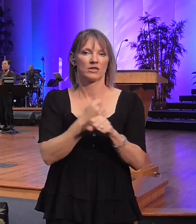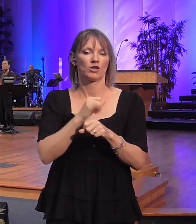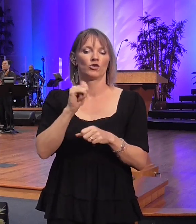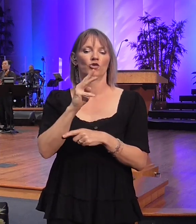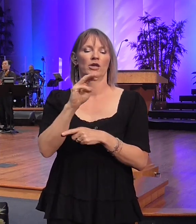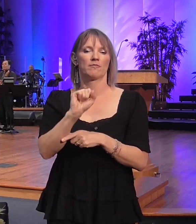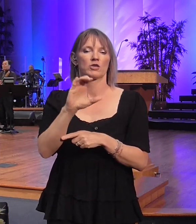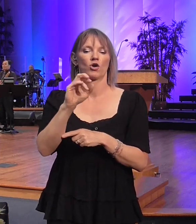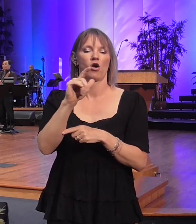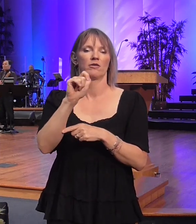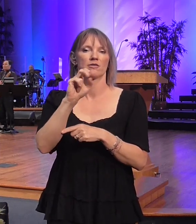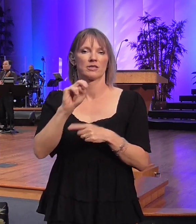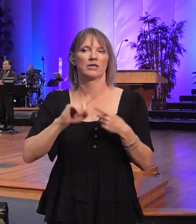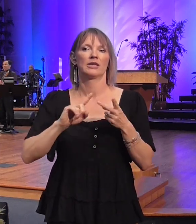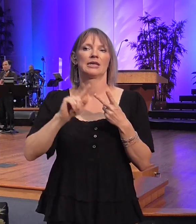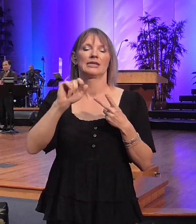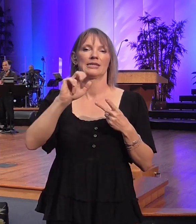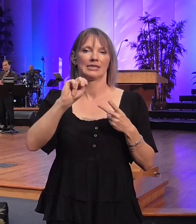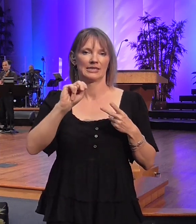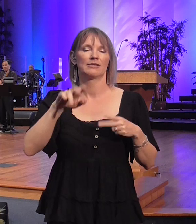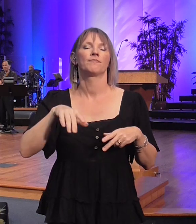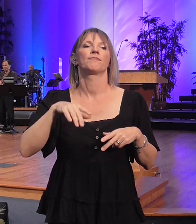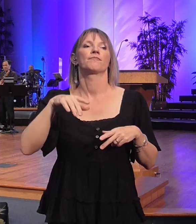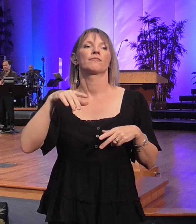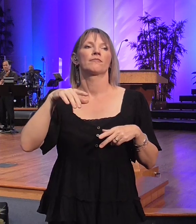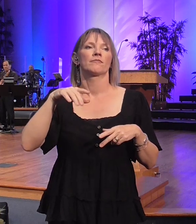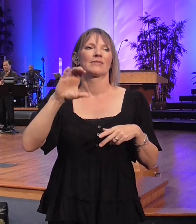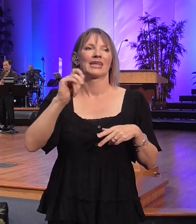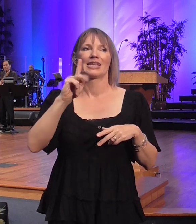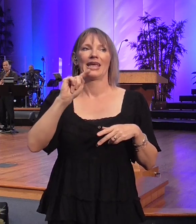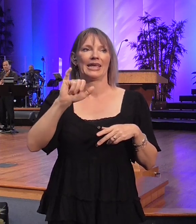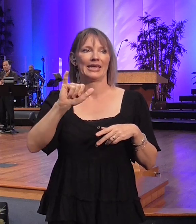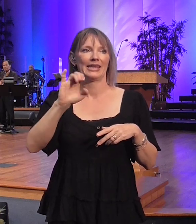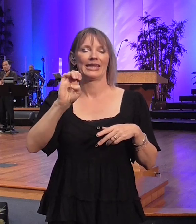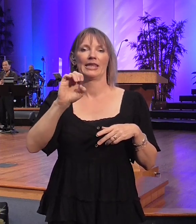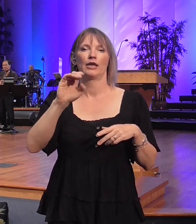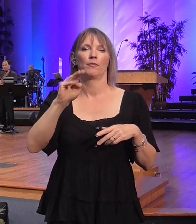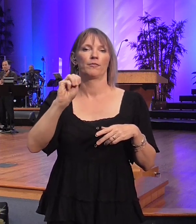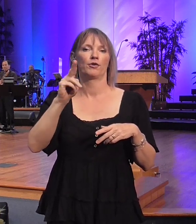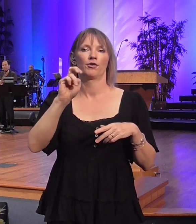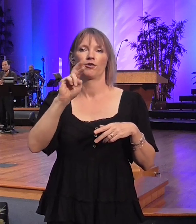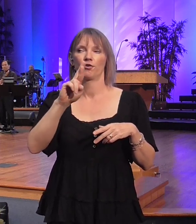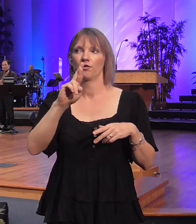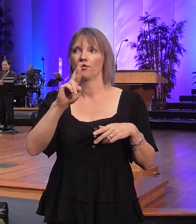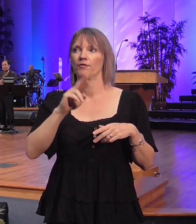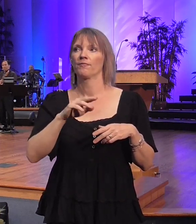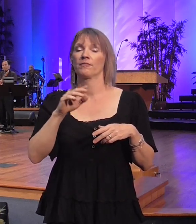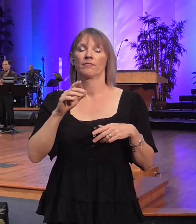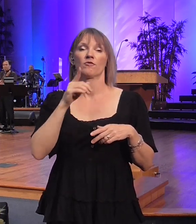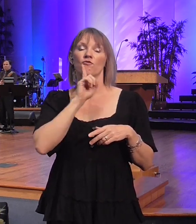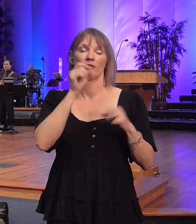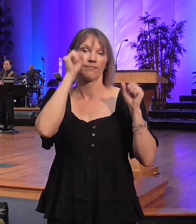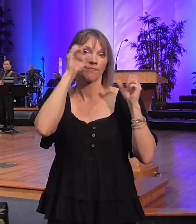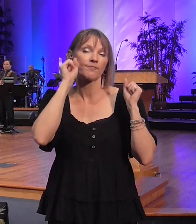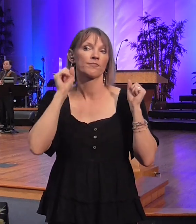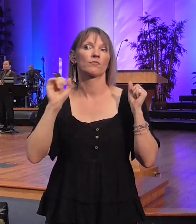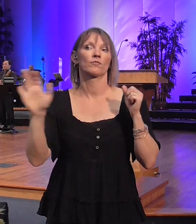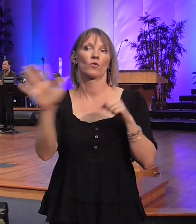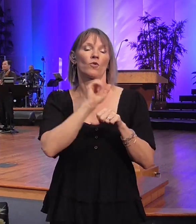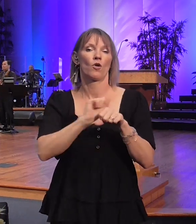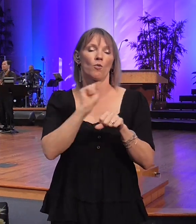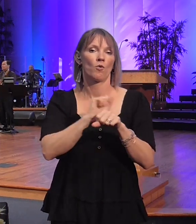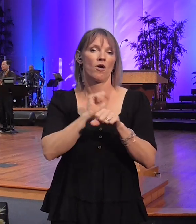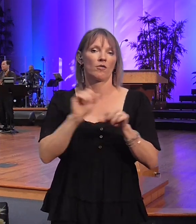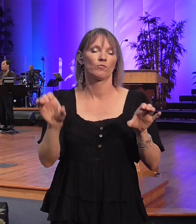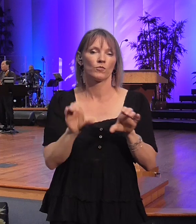Tina Carson, Beth Hungerford, and Katie Muir. It is stunning, the work that each of you does and the